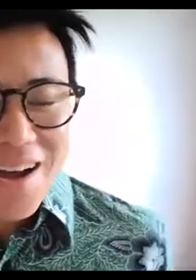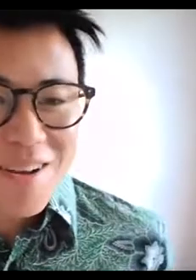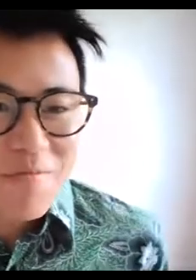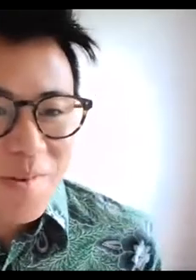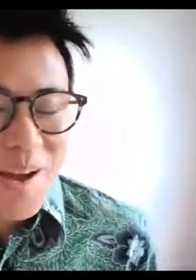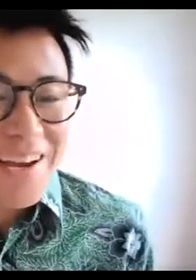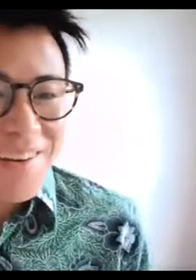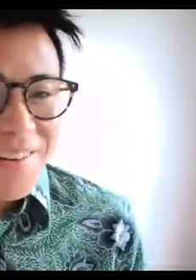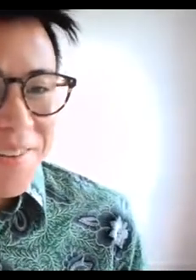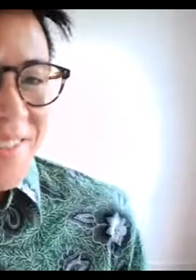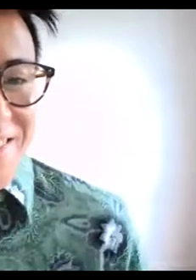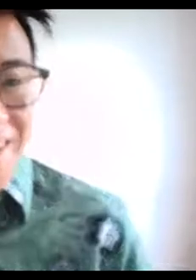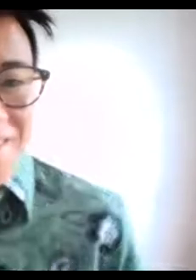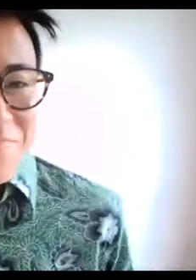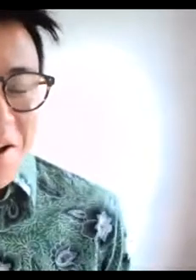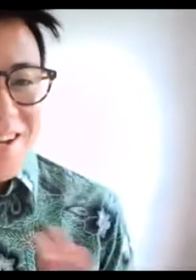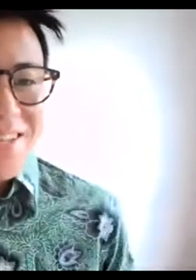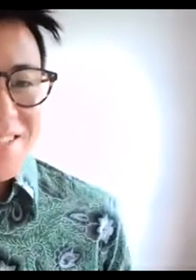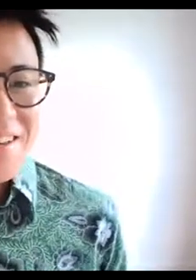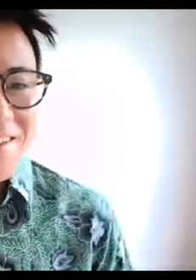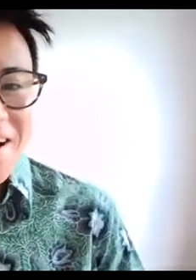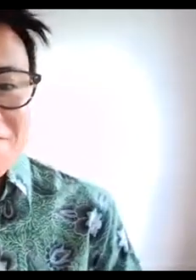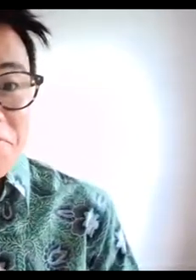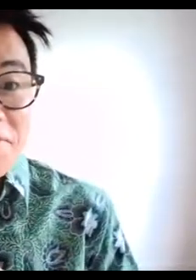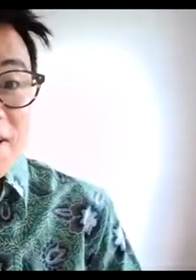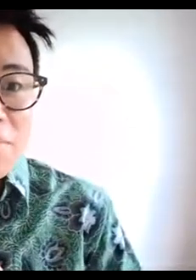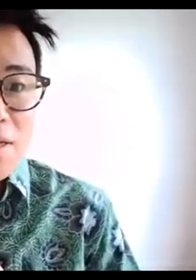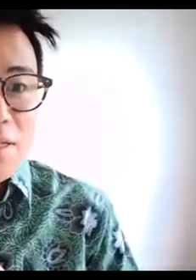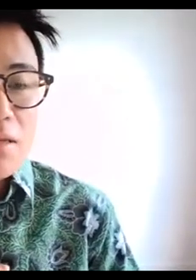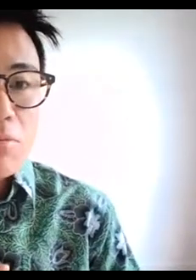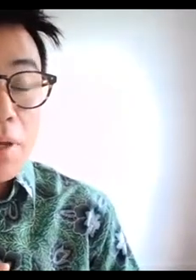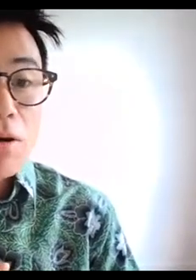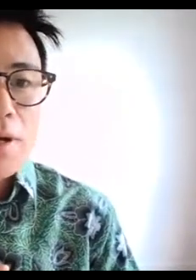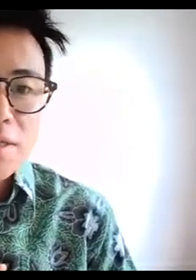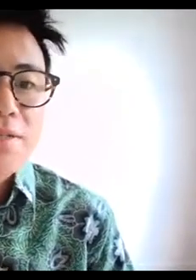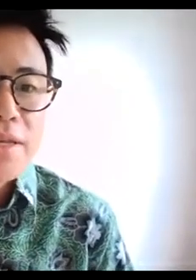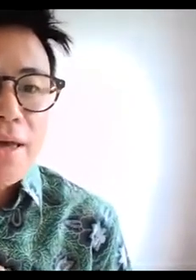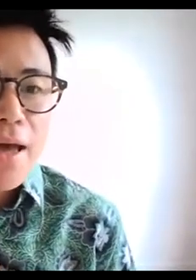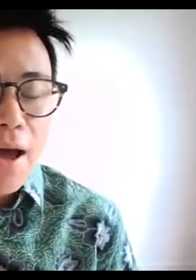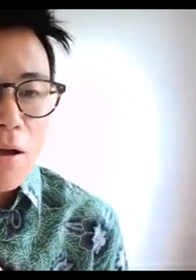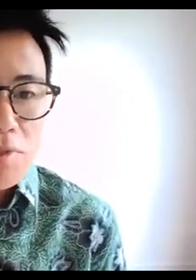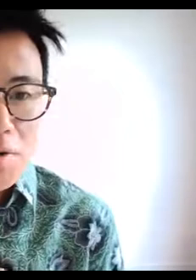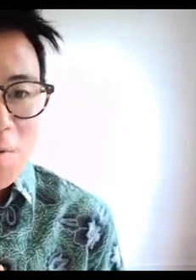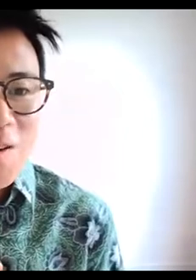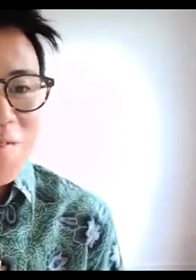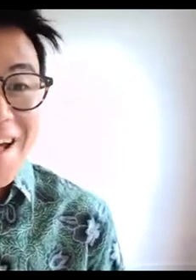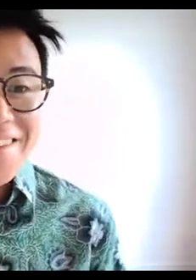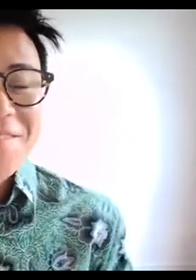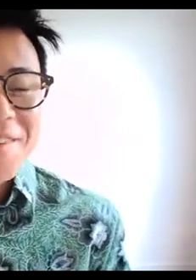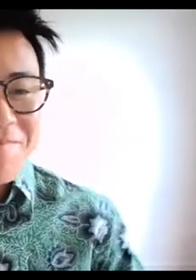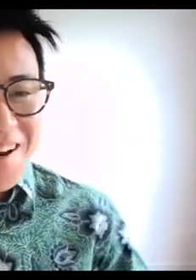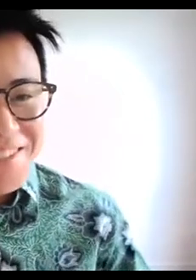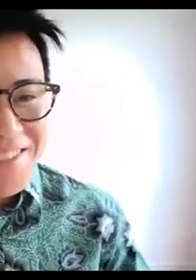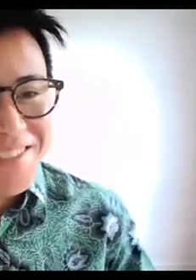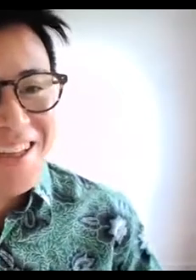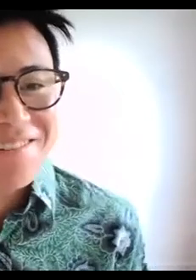So I know this is like a new process, and that was 15 minutes, and these are big questions. So in reality,